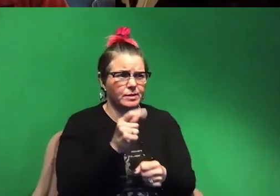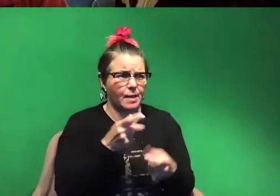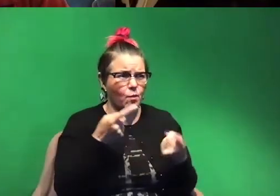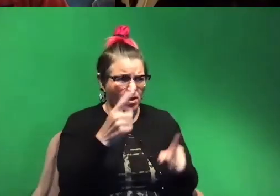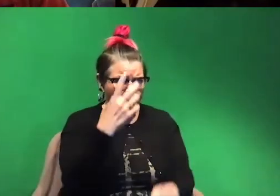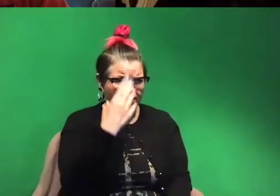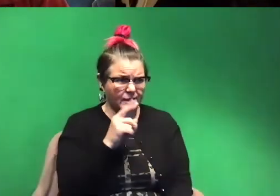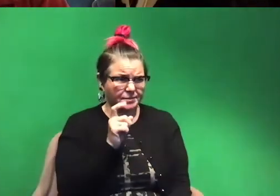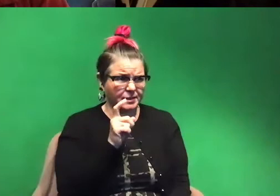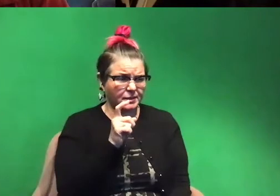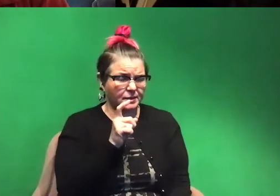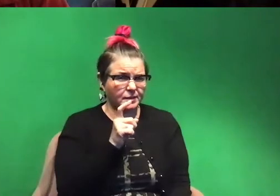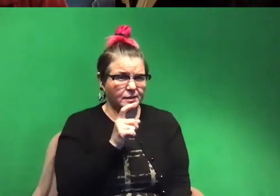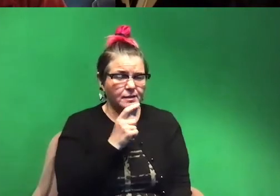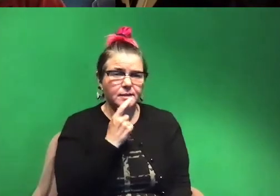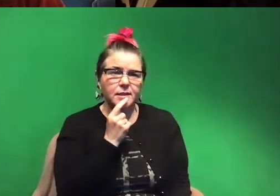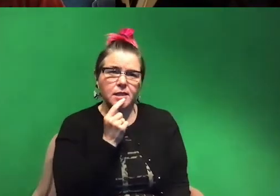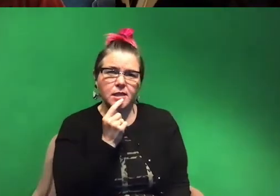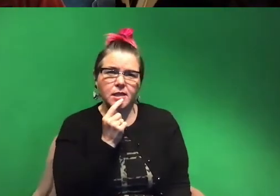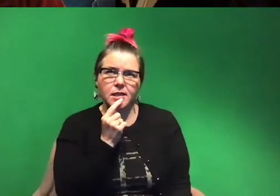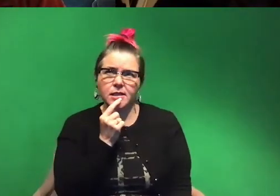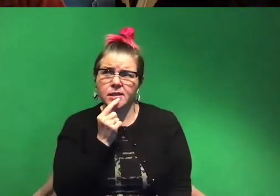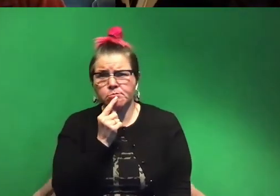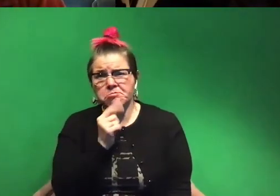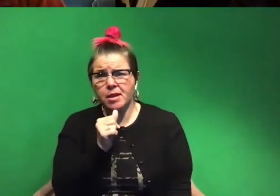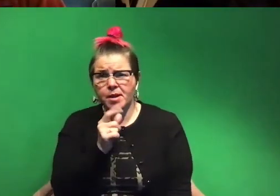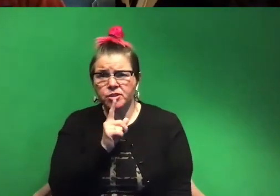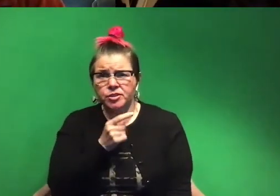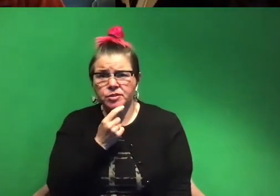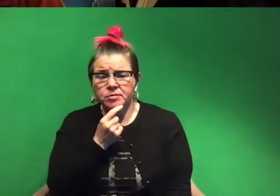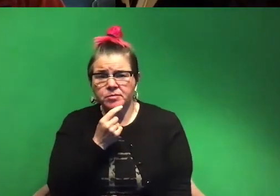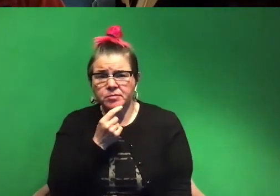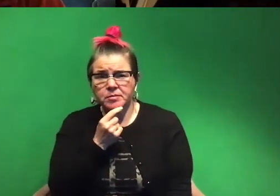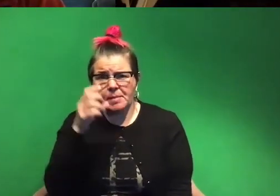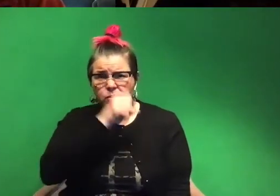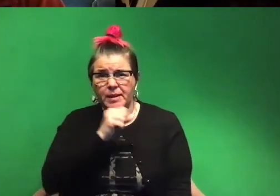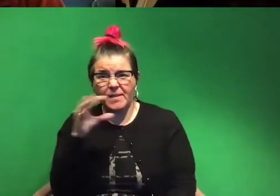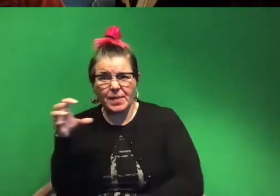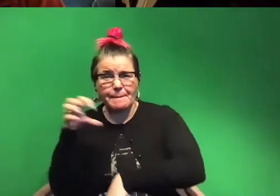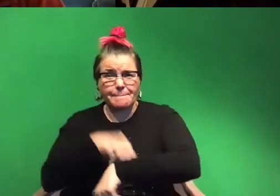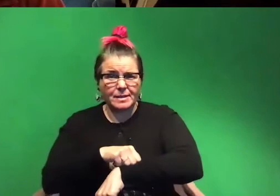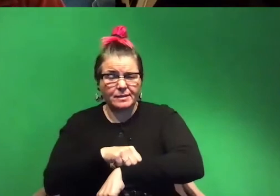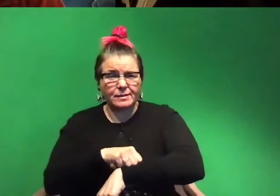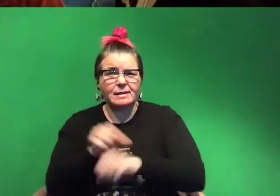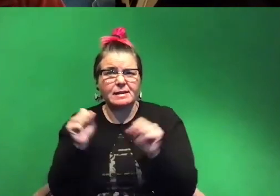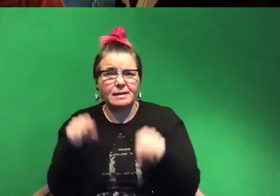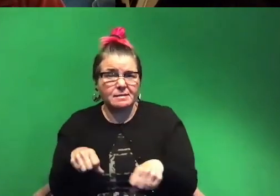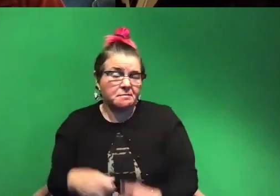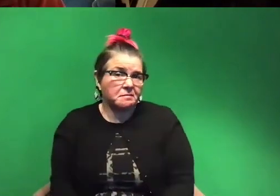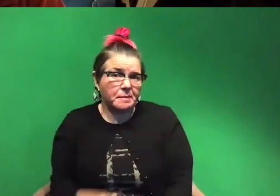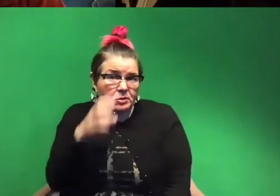sleeping? I'm not sure. I would assume, if they're bitten, they probably can.